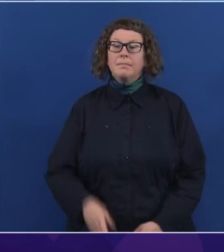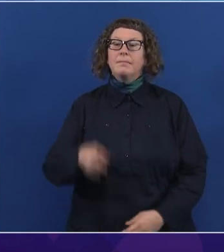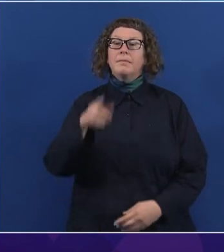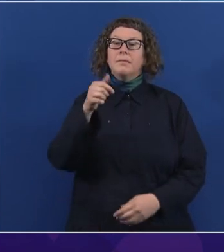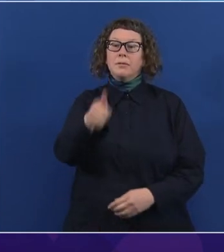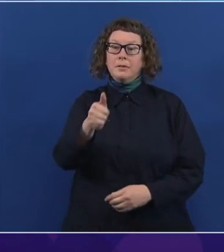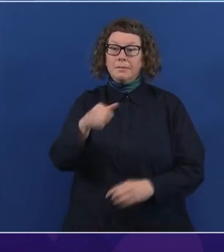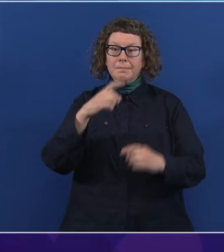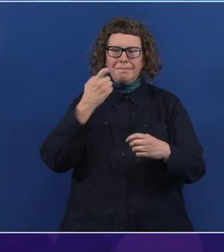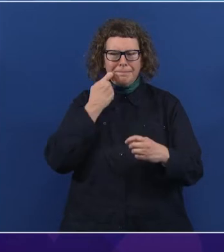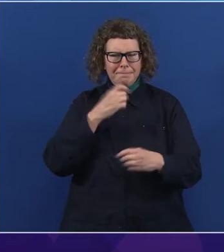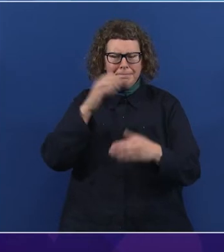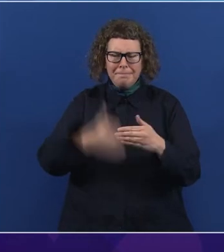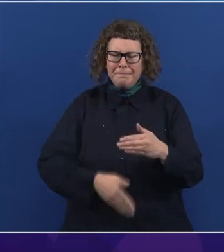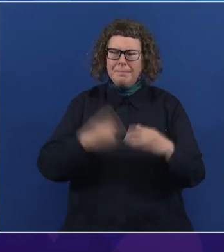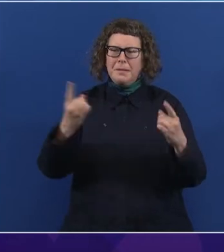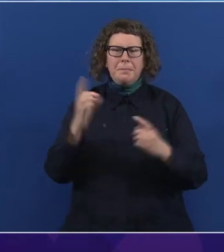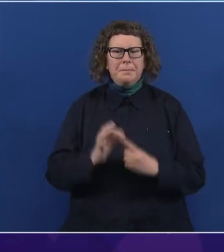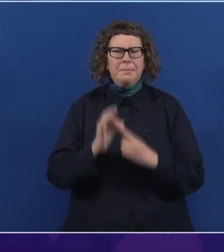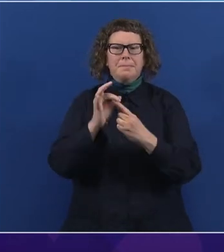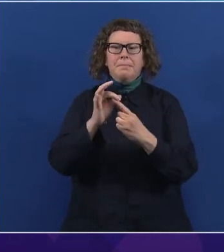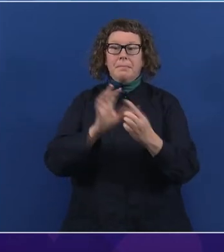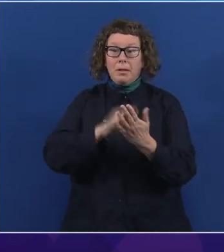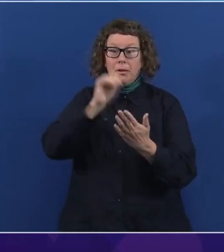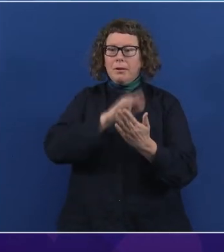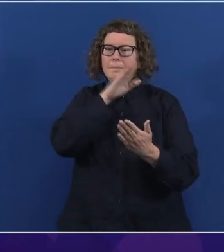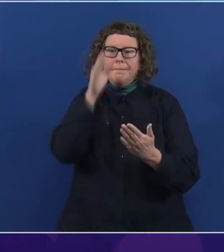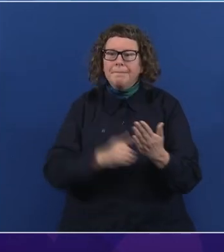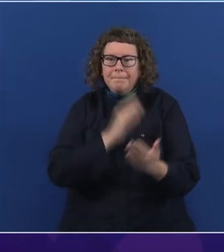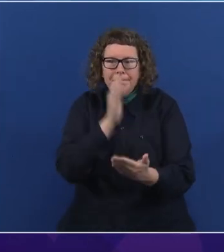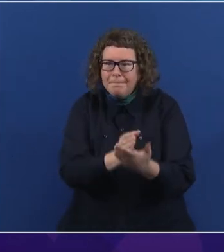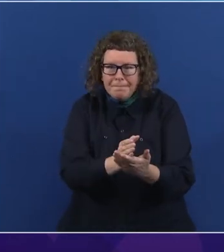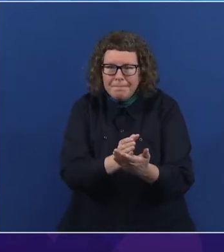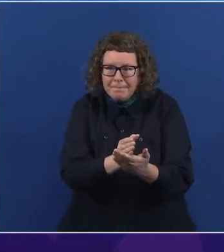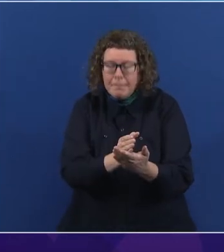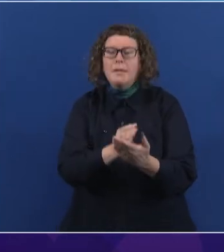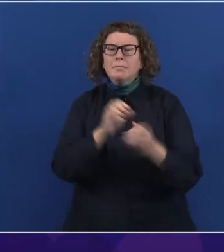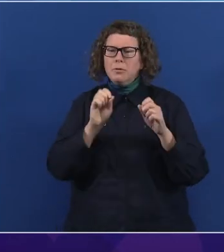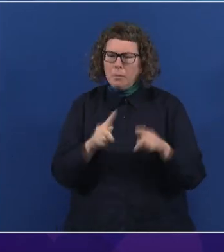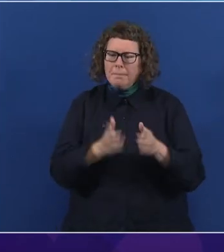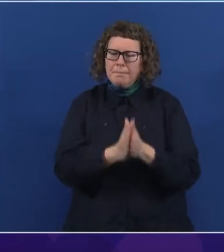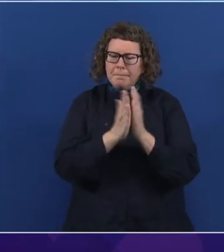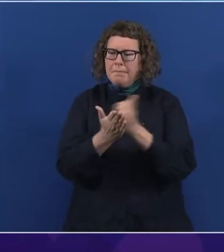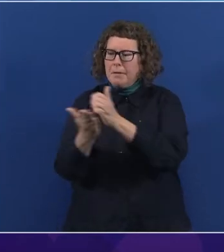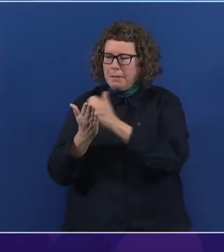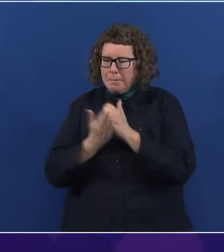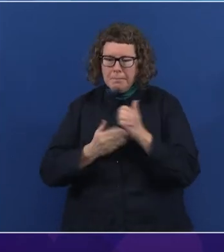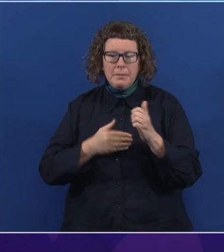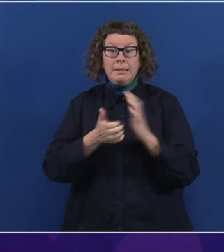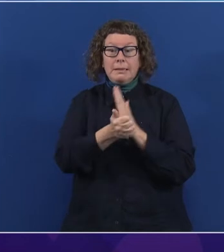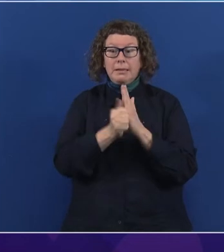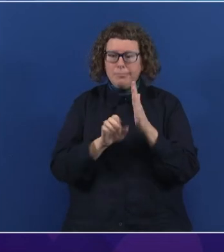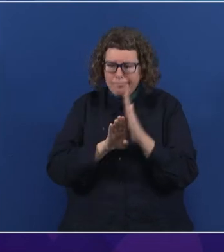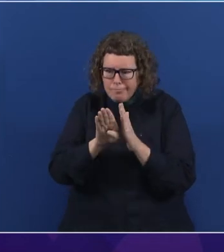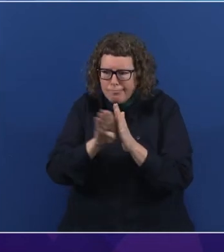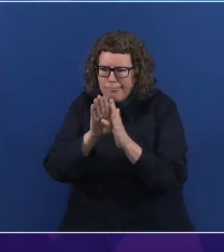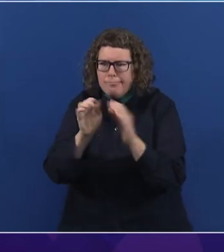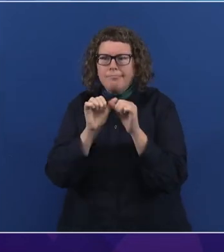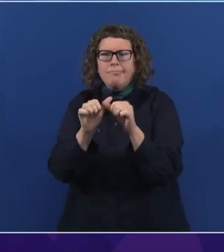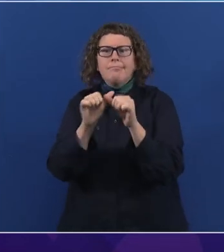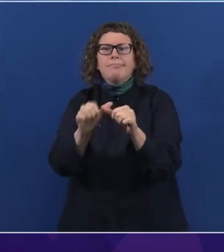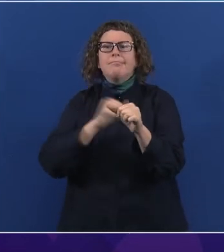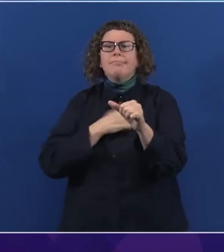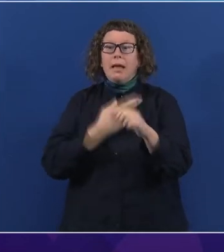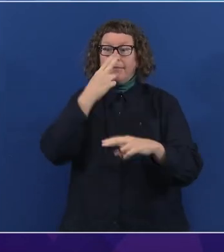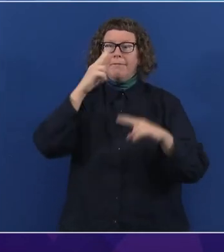You have just completed something special, but please remember learning never stops. It's always okay to ask for help and to keep growing your skills. Have